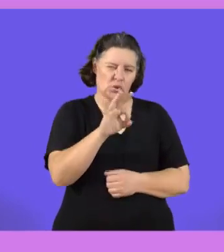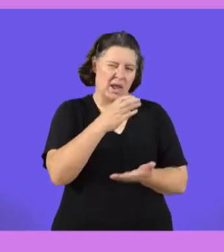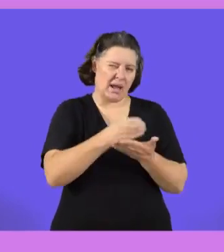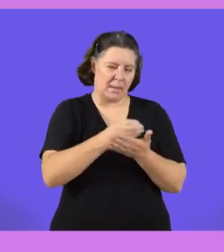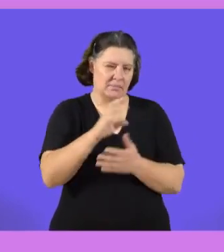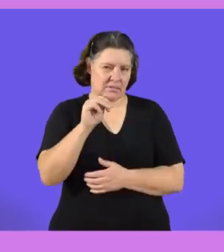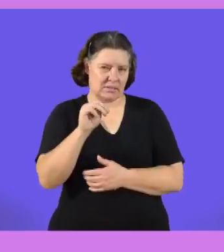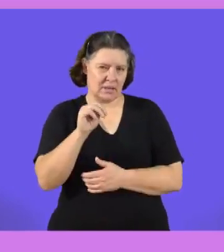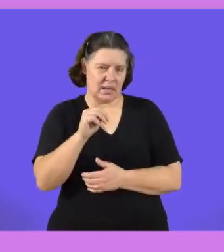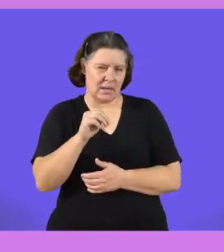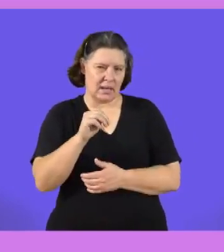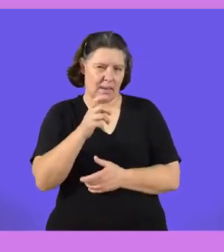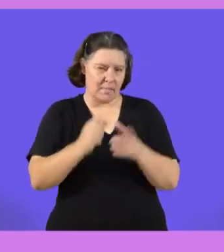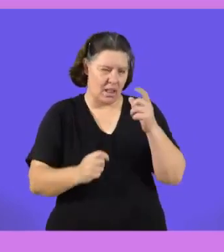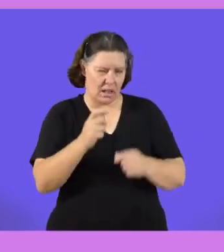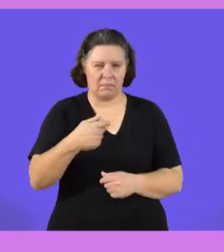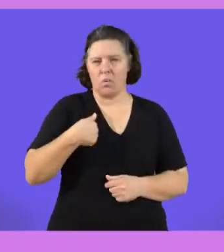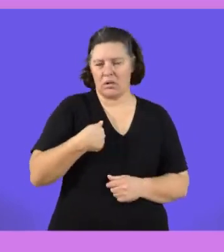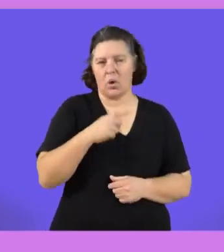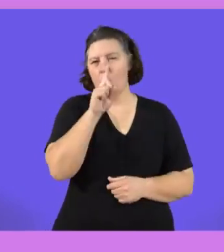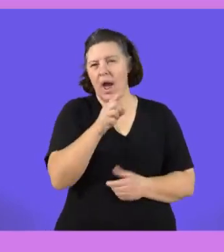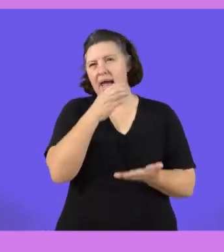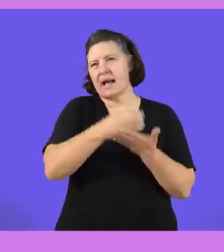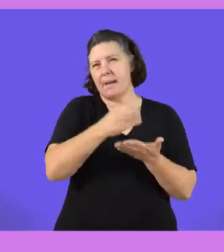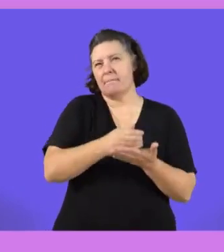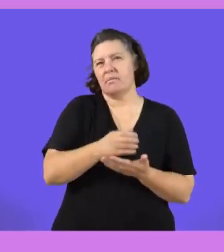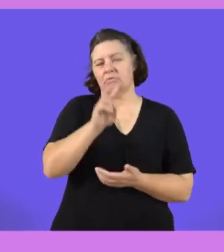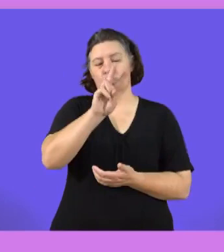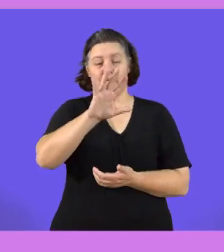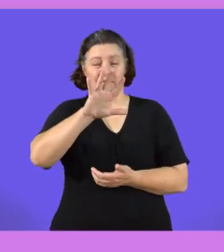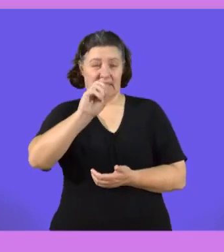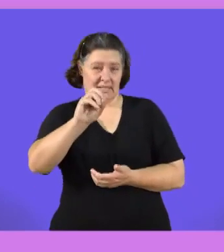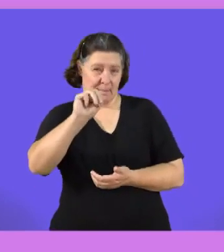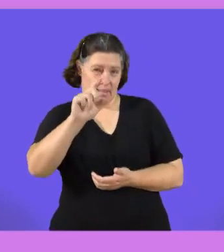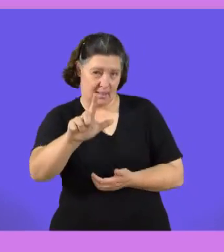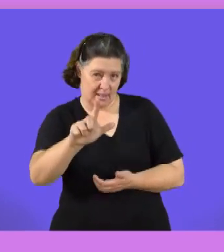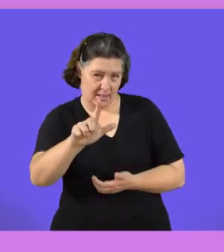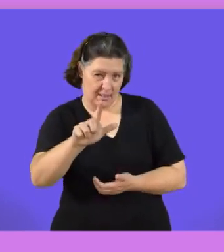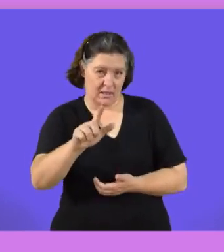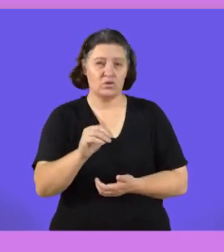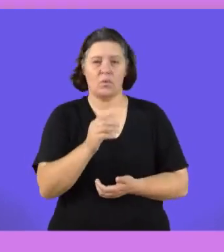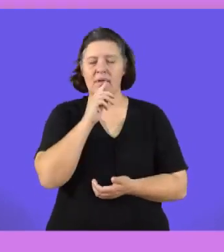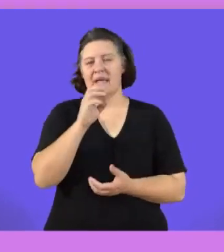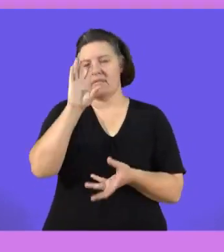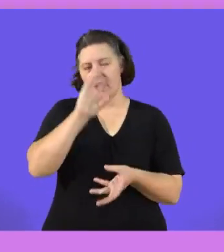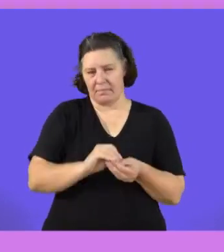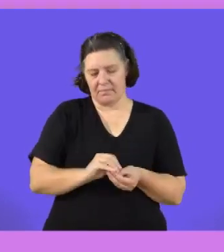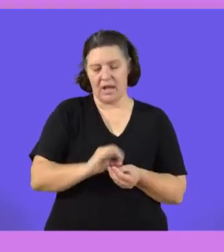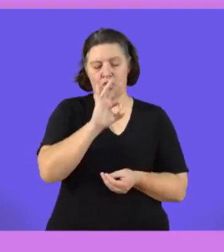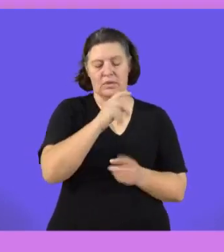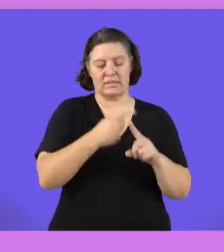So I'm going to say 3. Remember we said 1 cup is approximately 250 milliliters. So that will give me a total